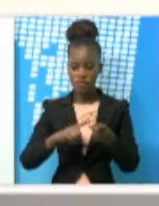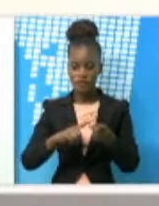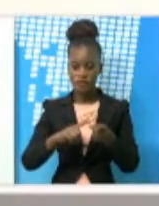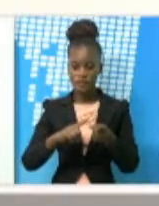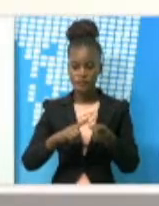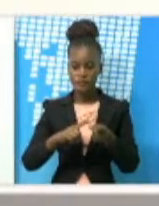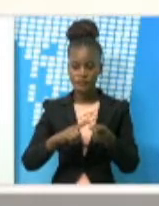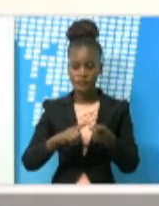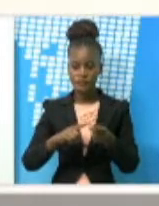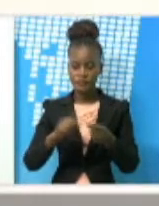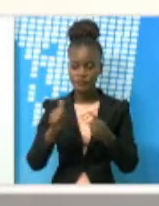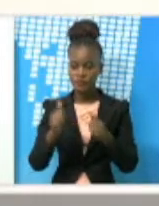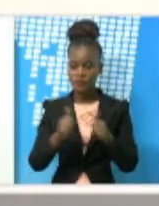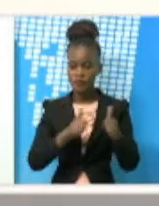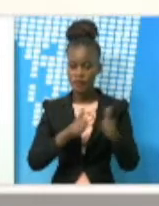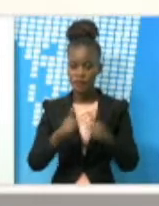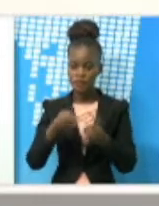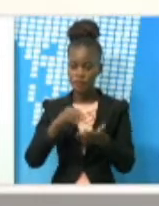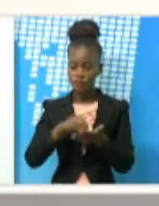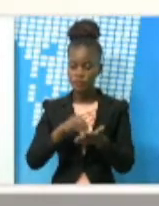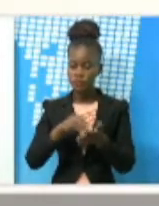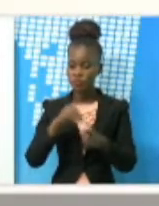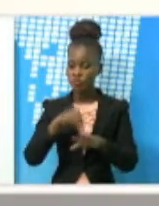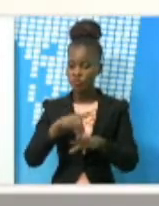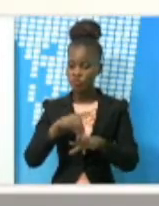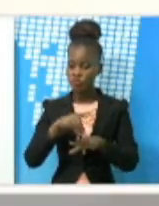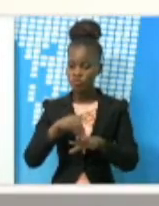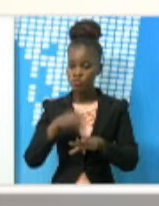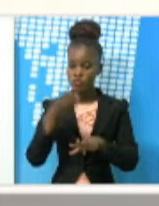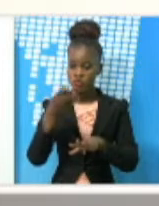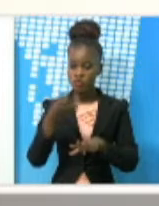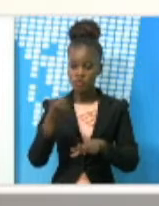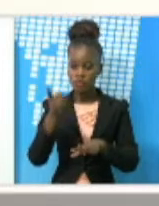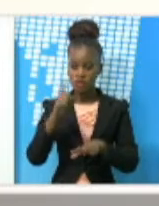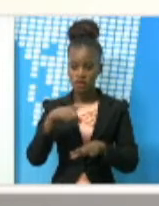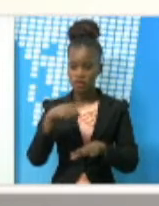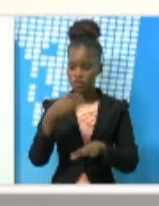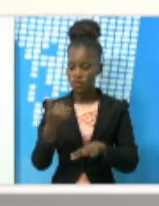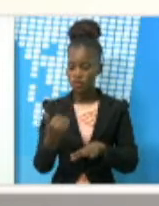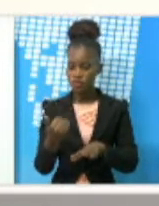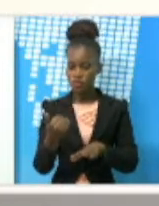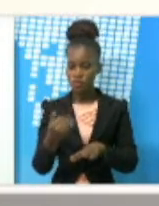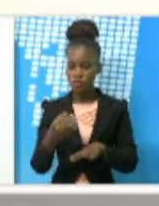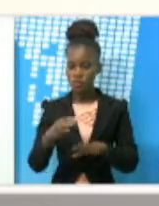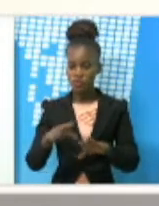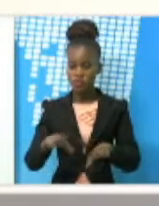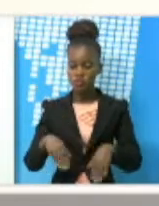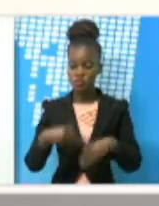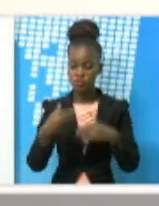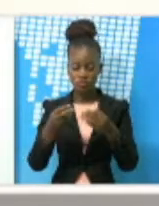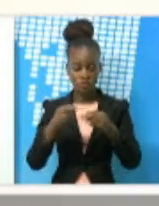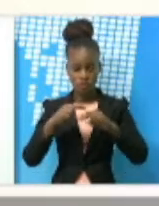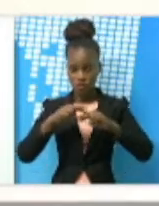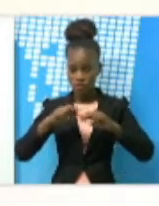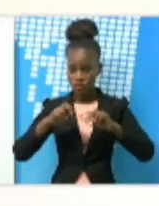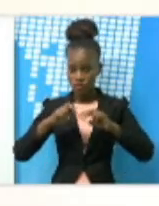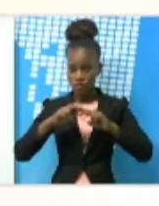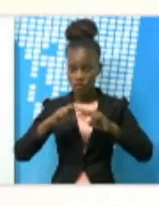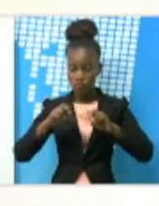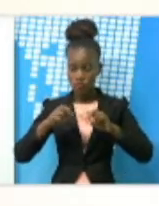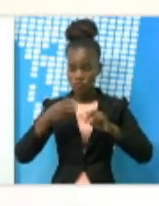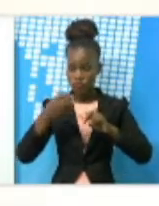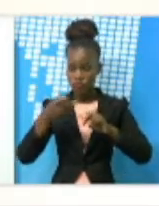We are following up again today to give dummy checks to some of the,